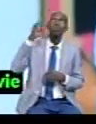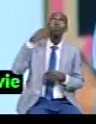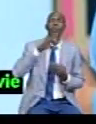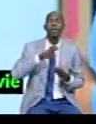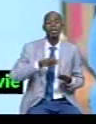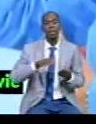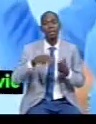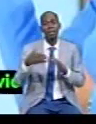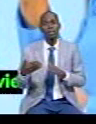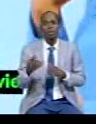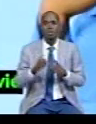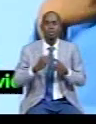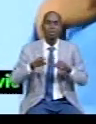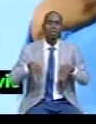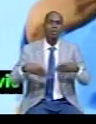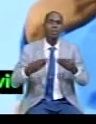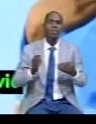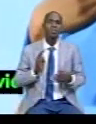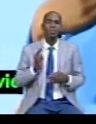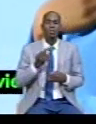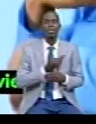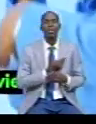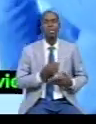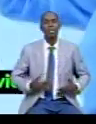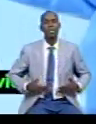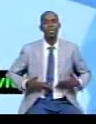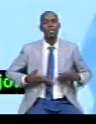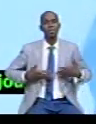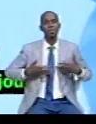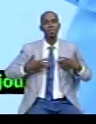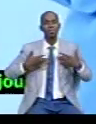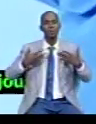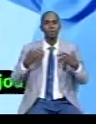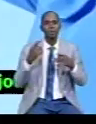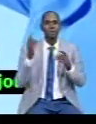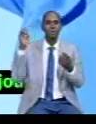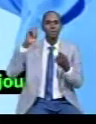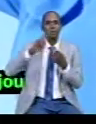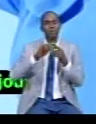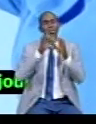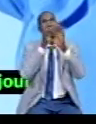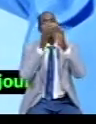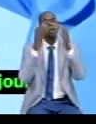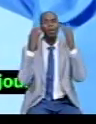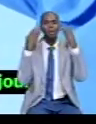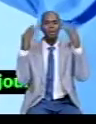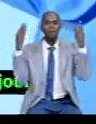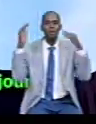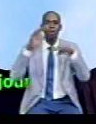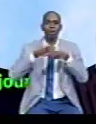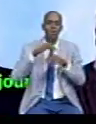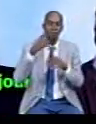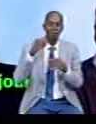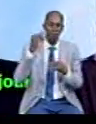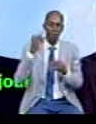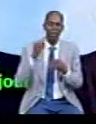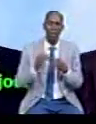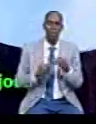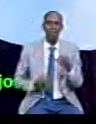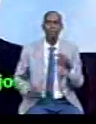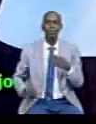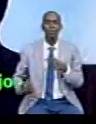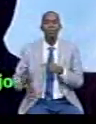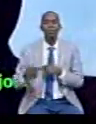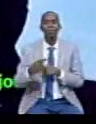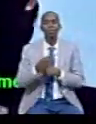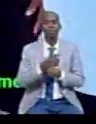who died to give us life, till the trumpet sounds on the